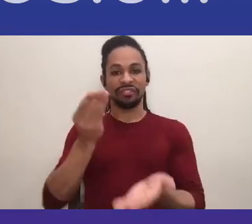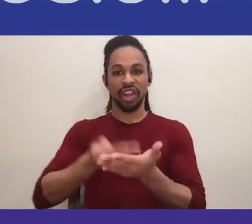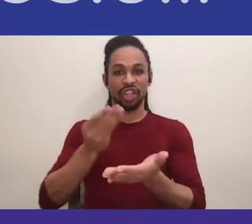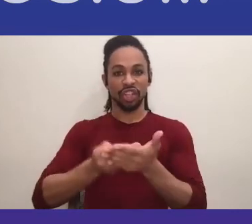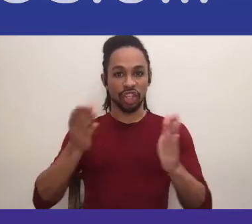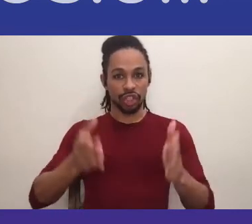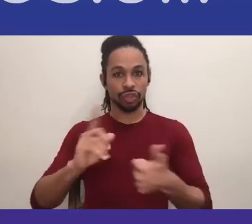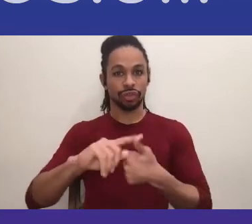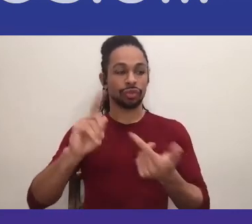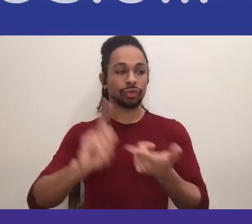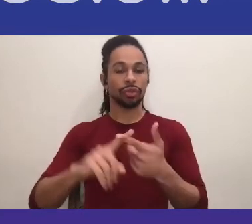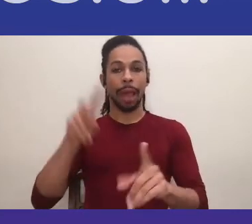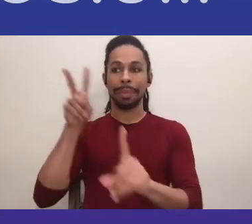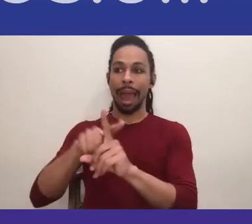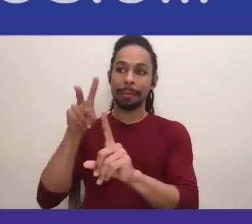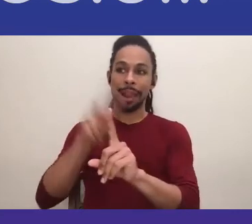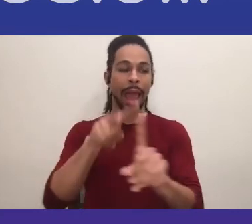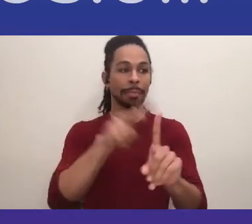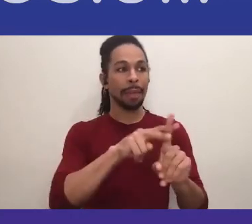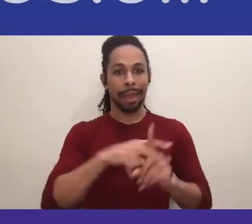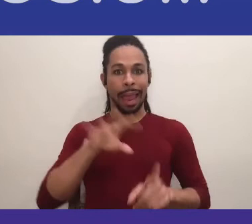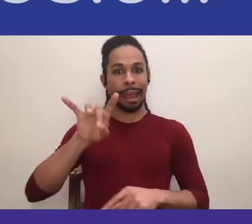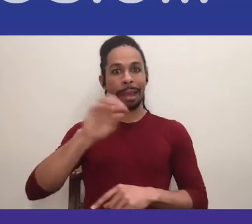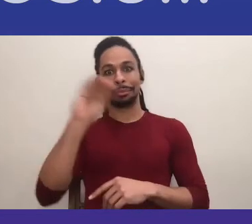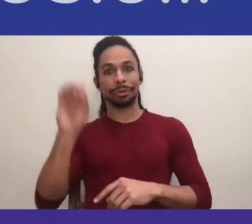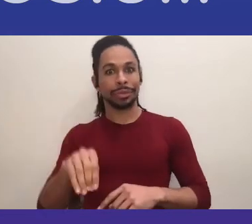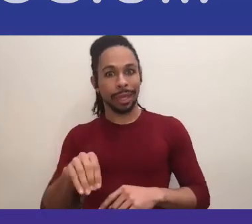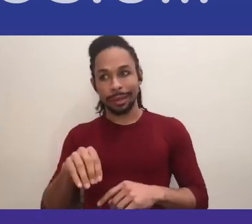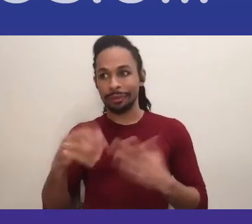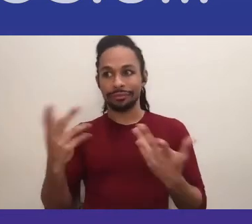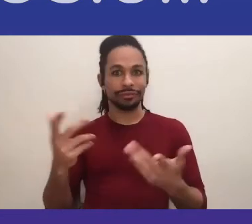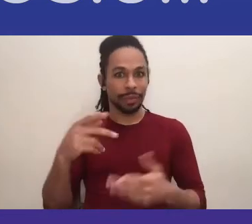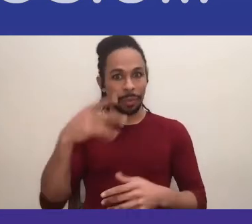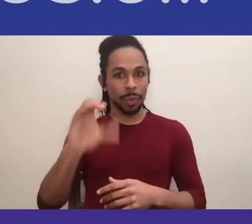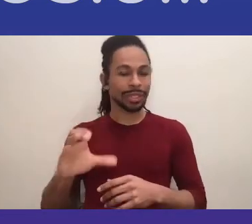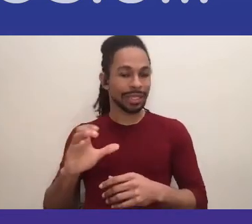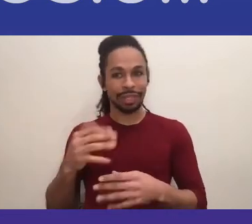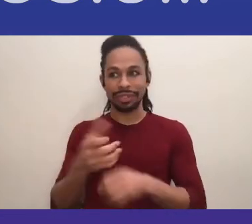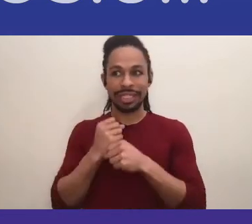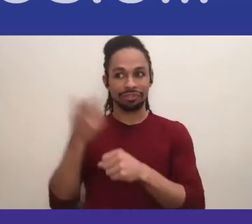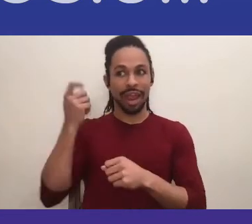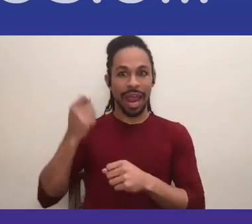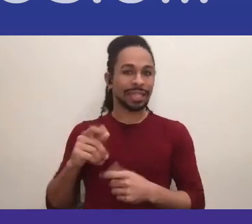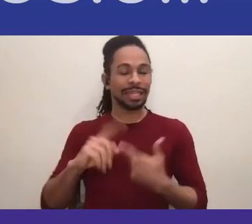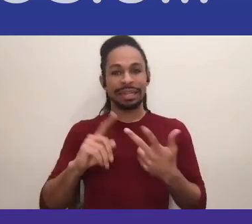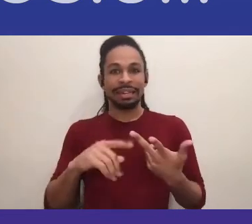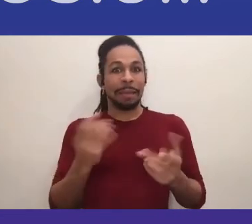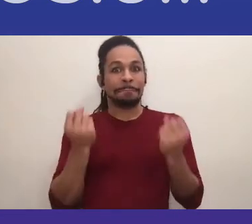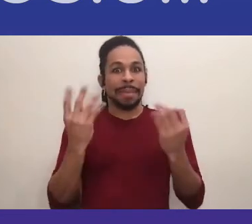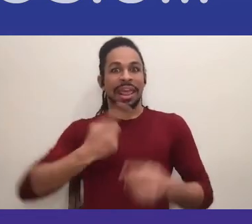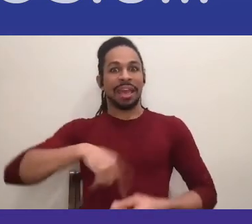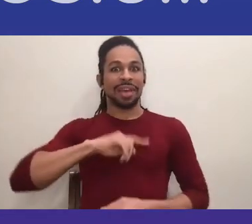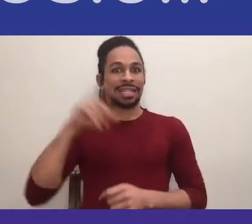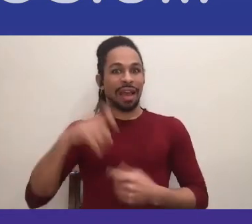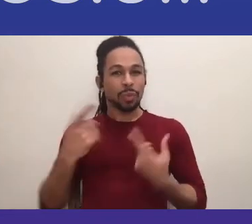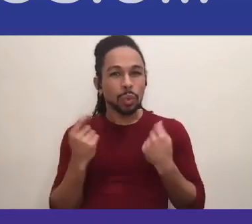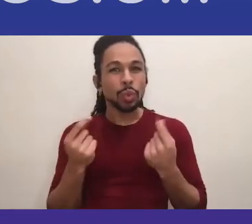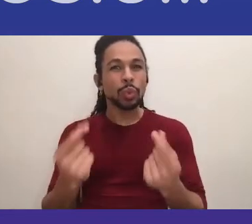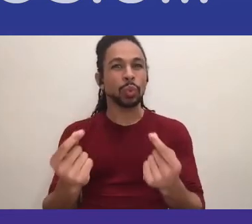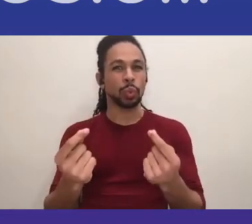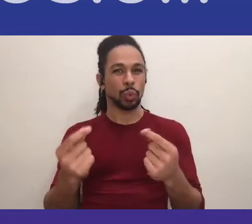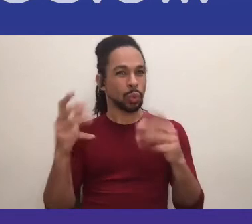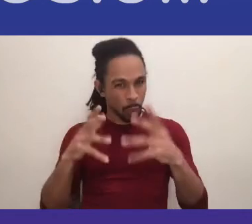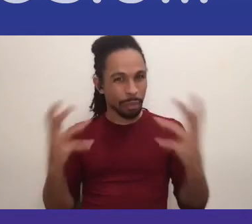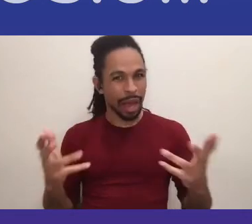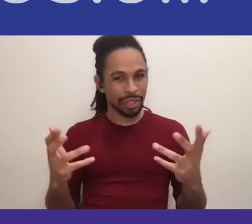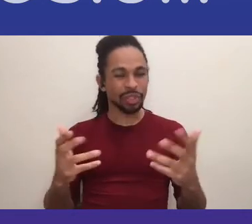things, and these things that many of us have to do to further our work, which in itself